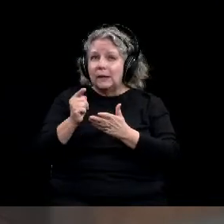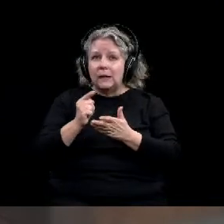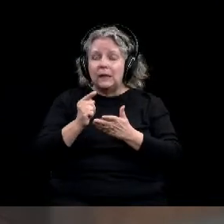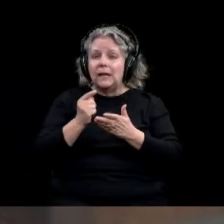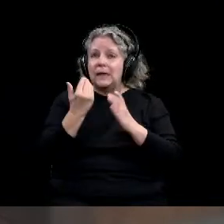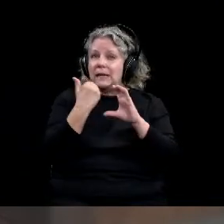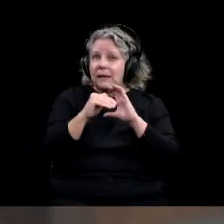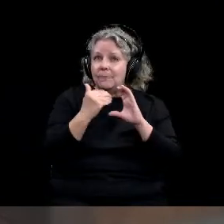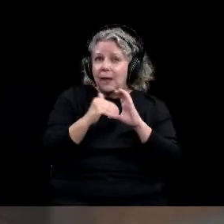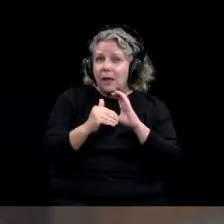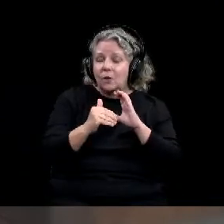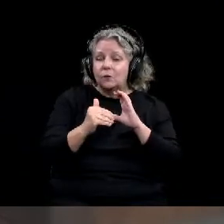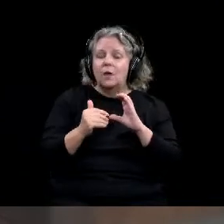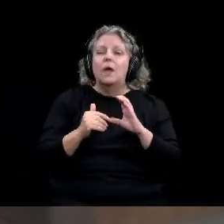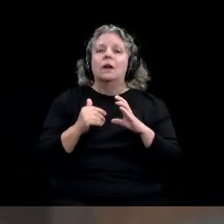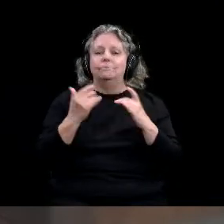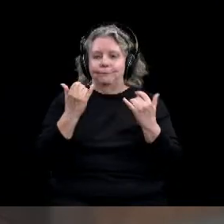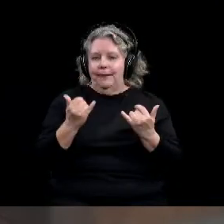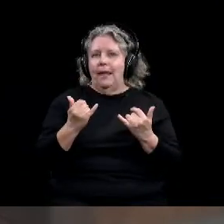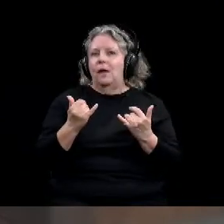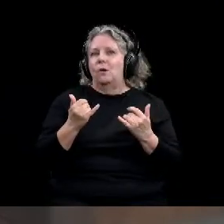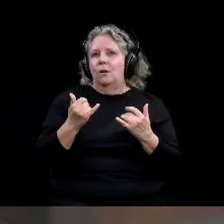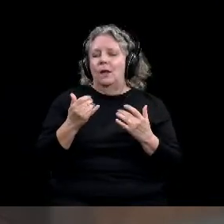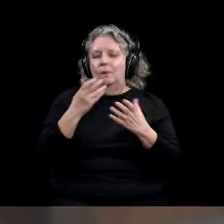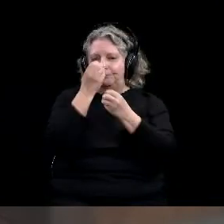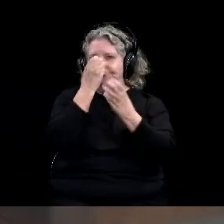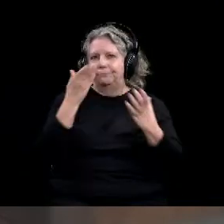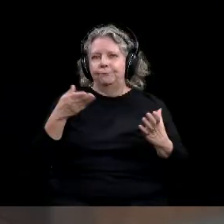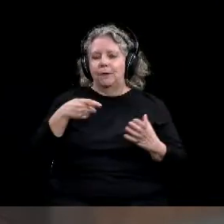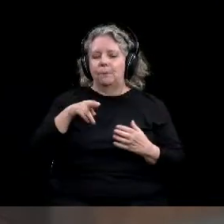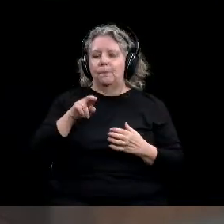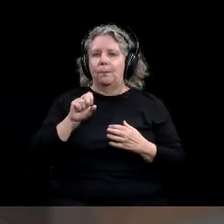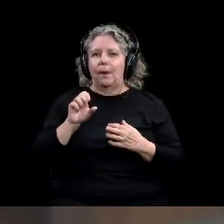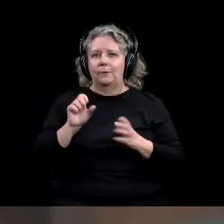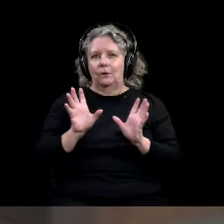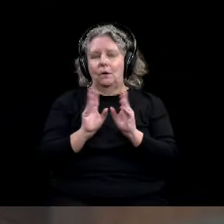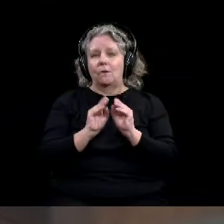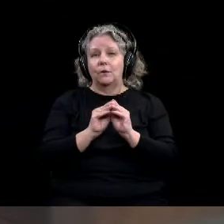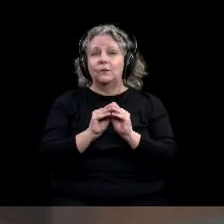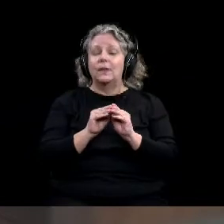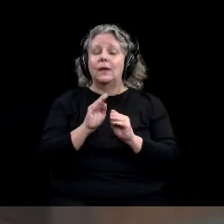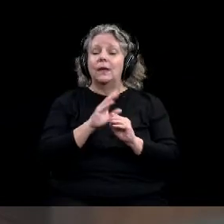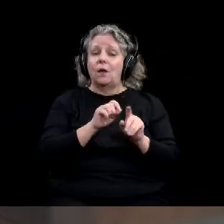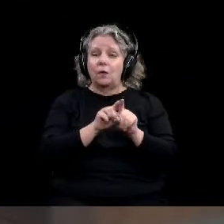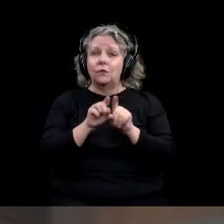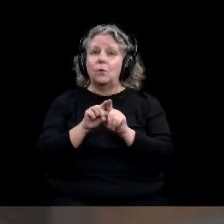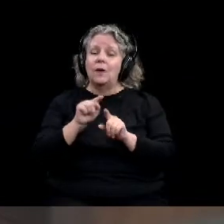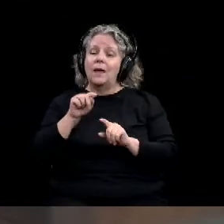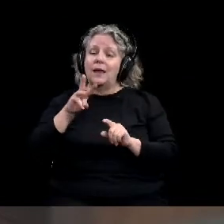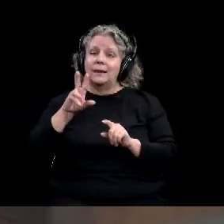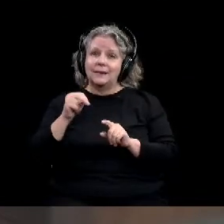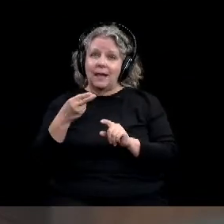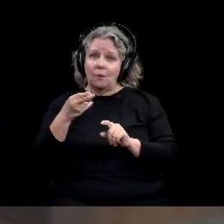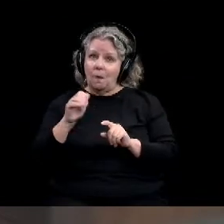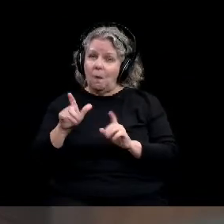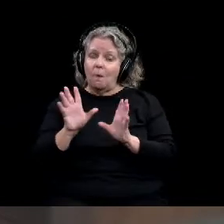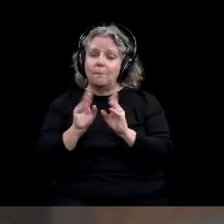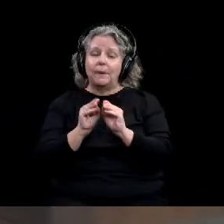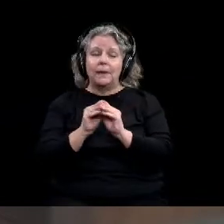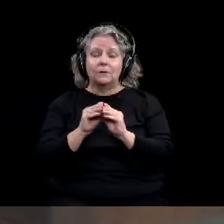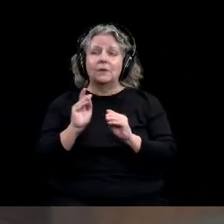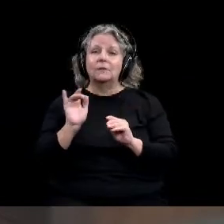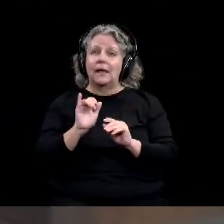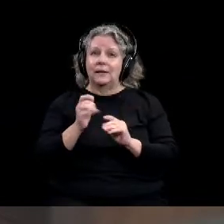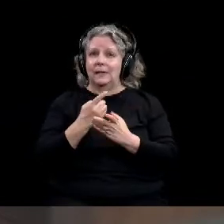hall meetings, by the way, one of which was done last week with a variety of community leaders, including Commissioner Miller and Councilmember Bearfield. And